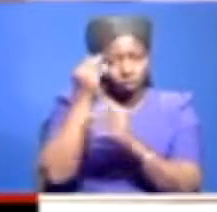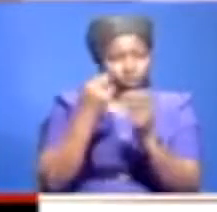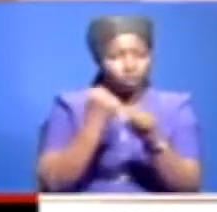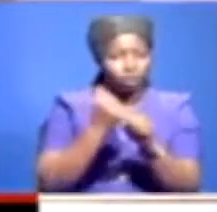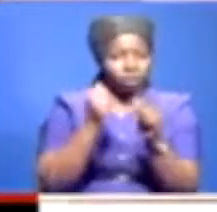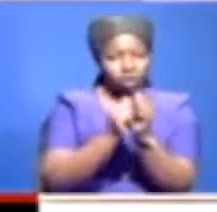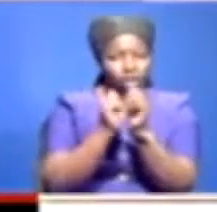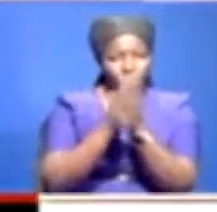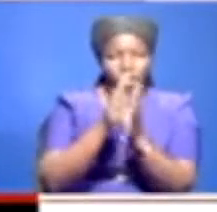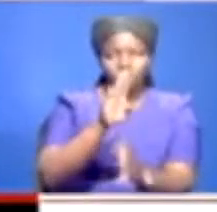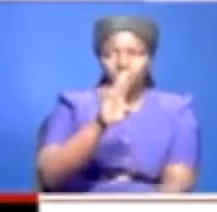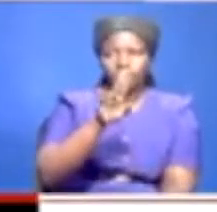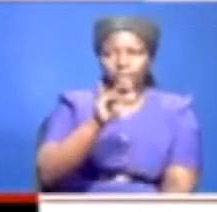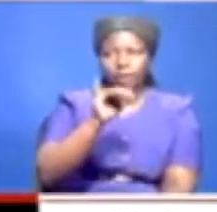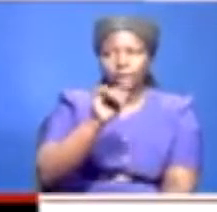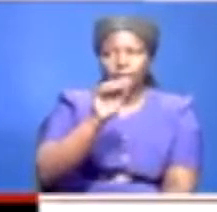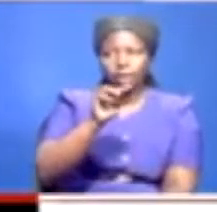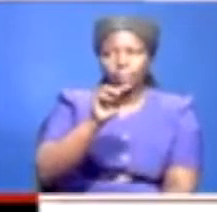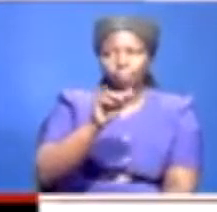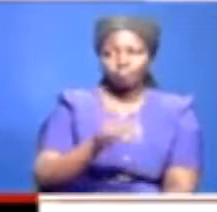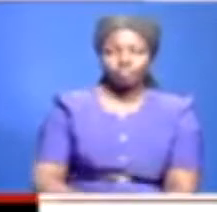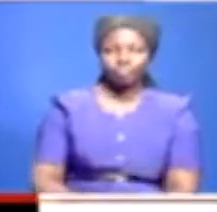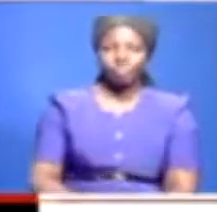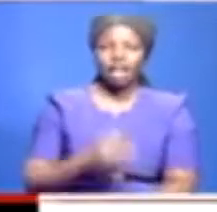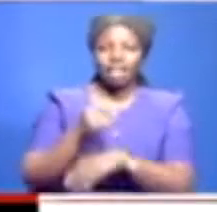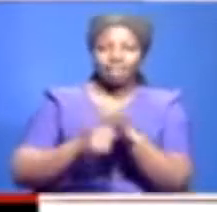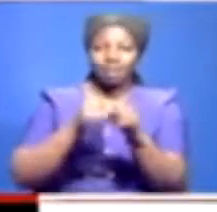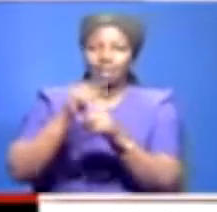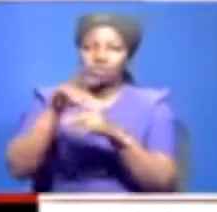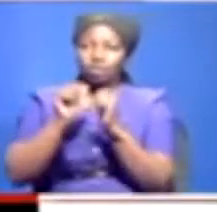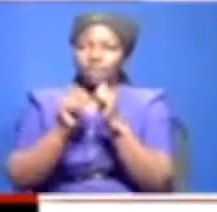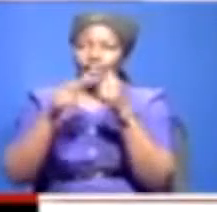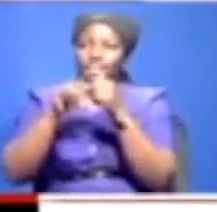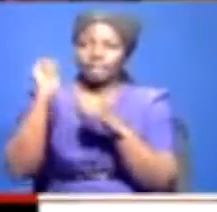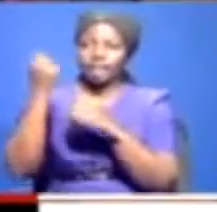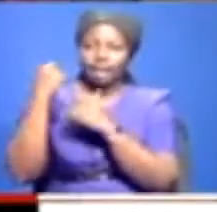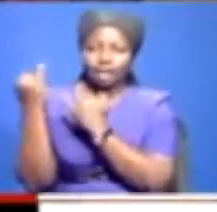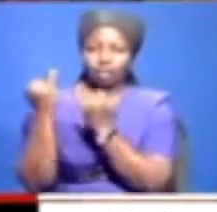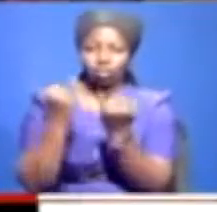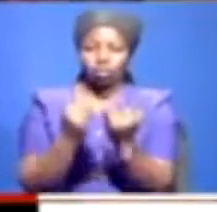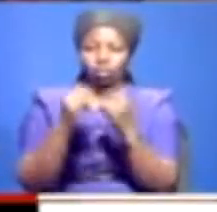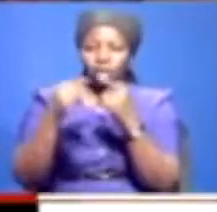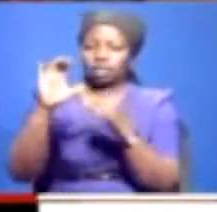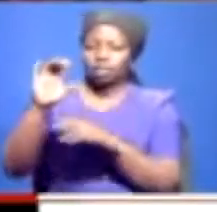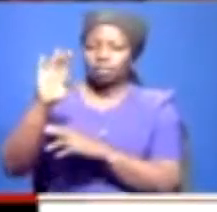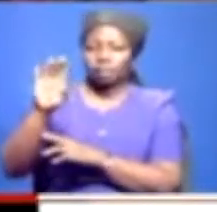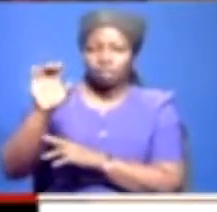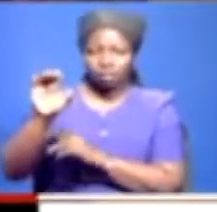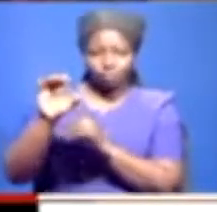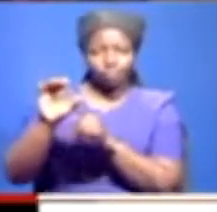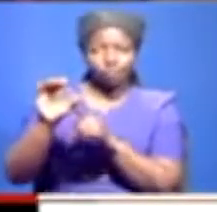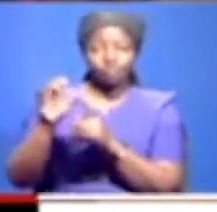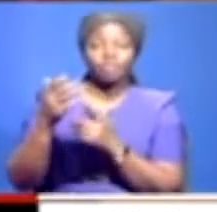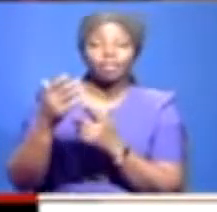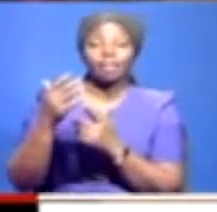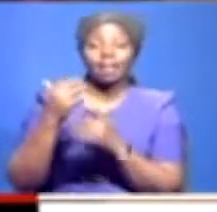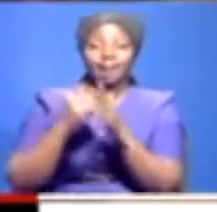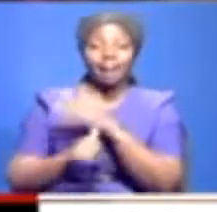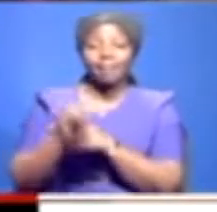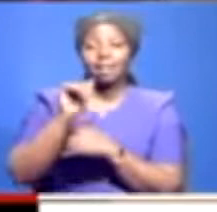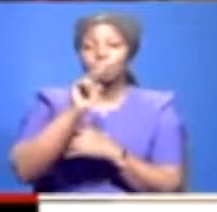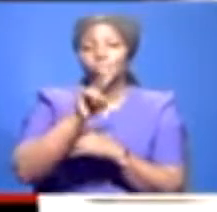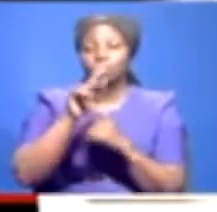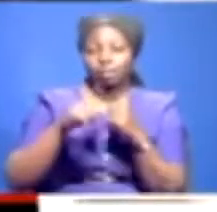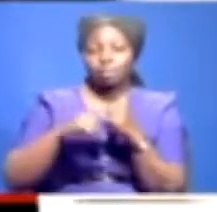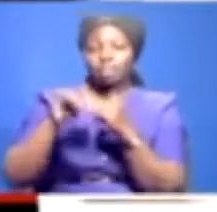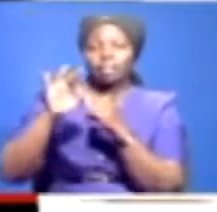Holdings. In 2017, Kenya introduced the competency-based curriculum under the